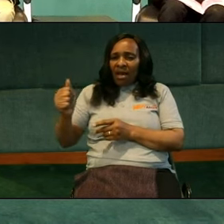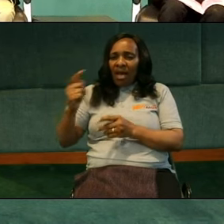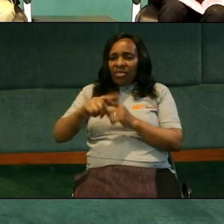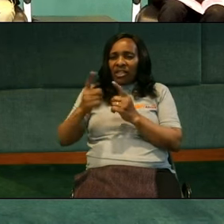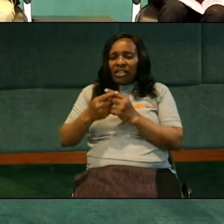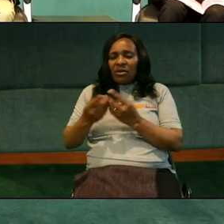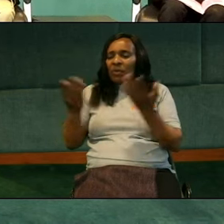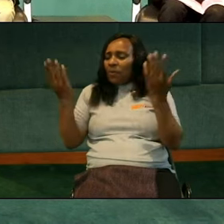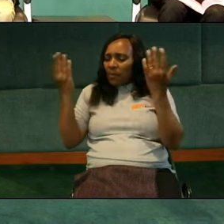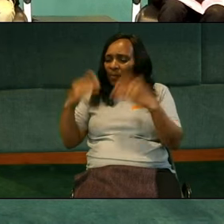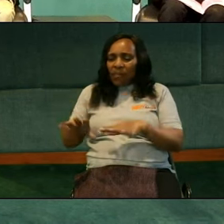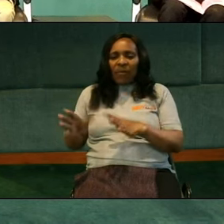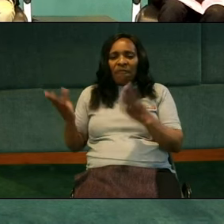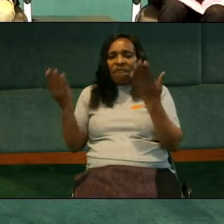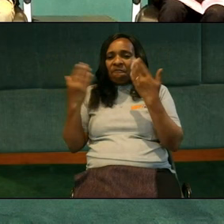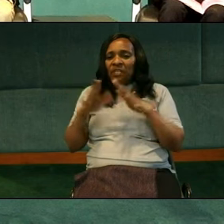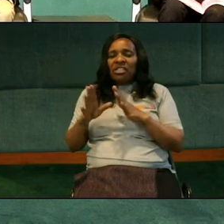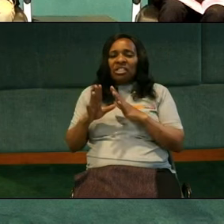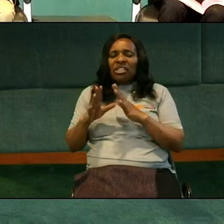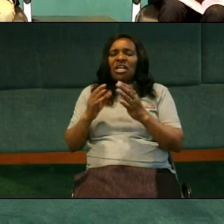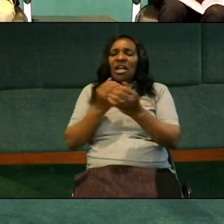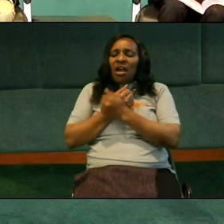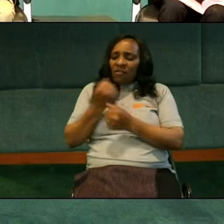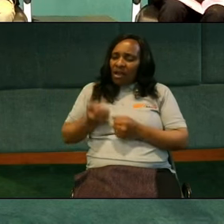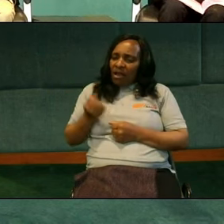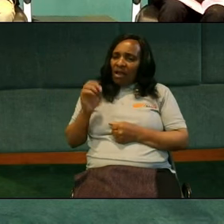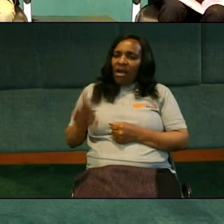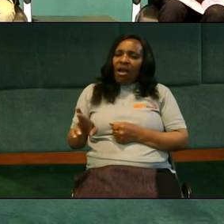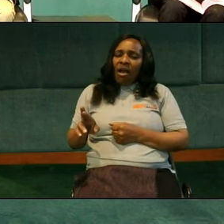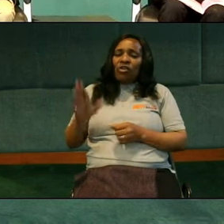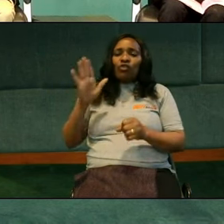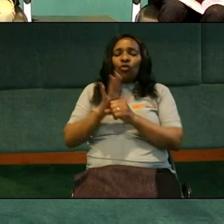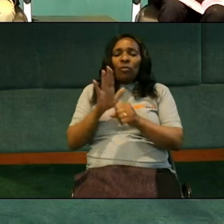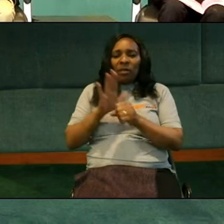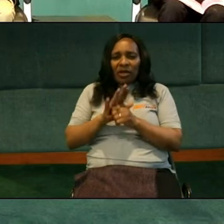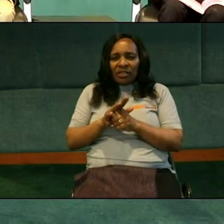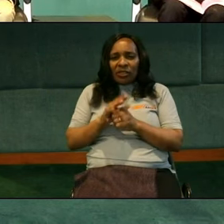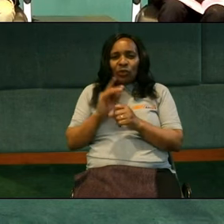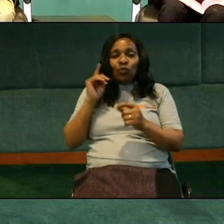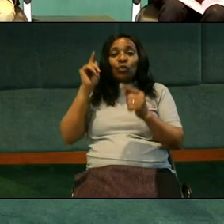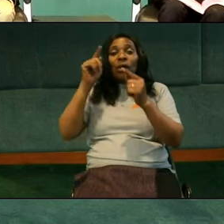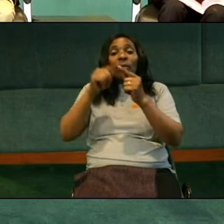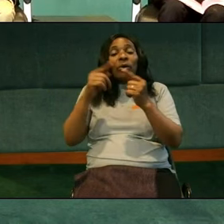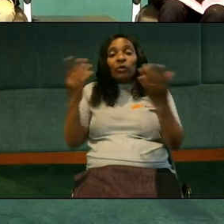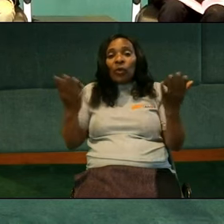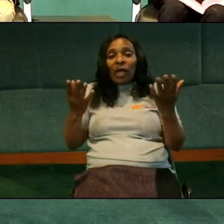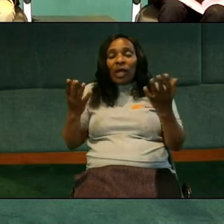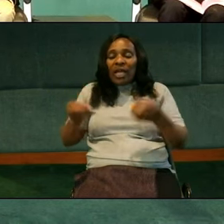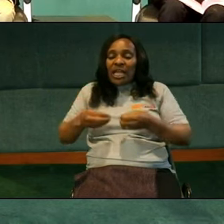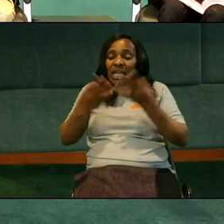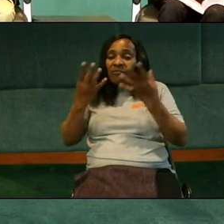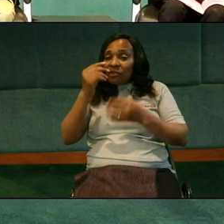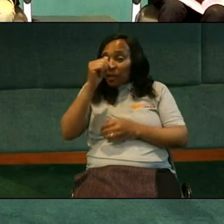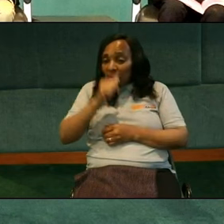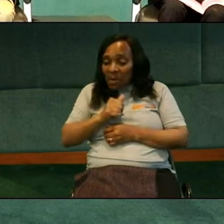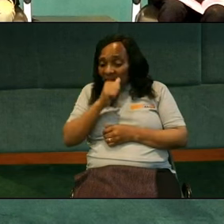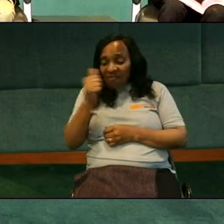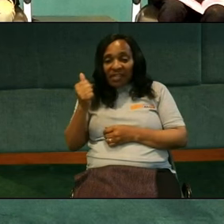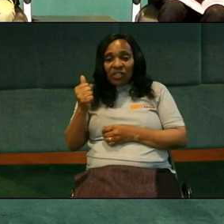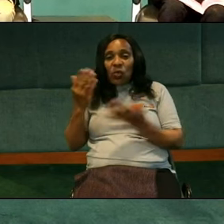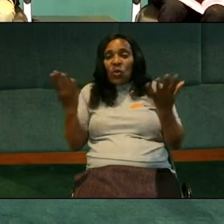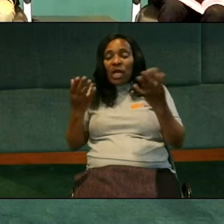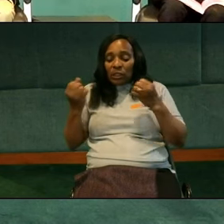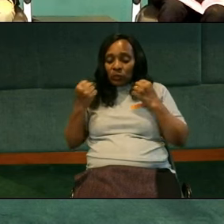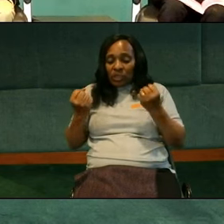down. He loved her so much to the point that he gave out his secret of where his strength came